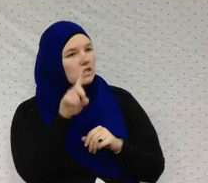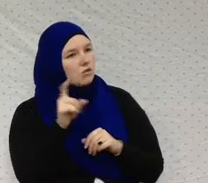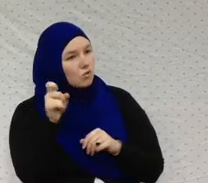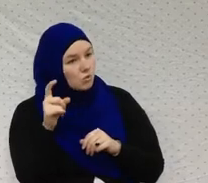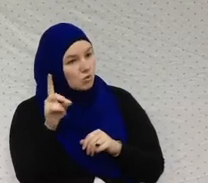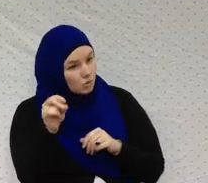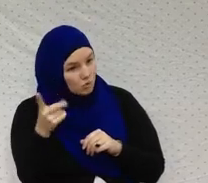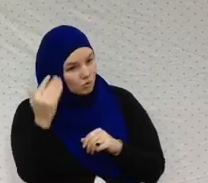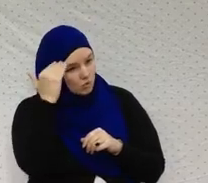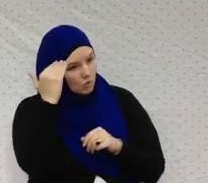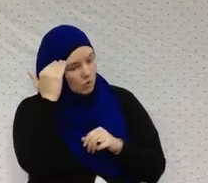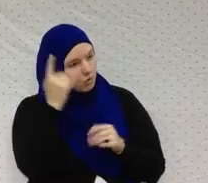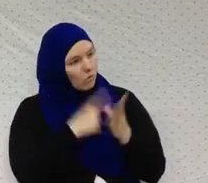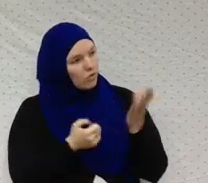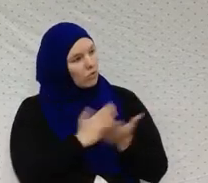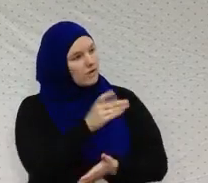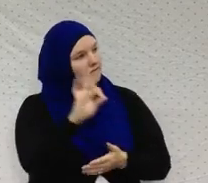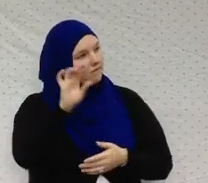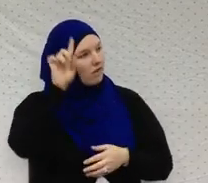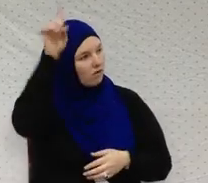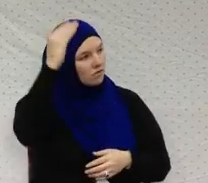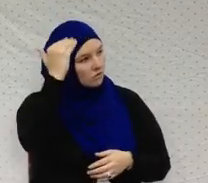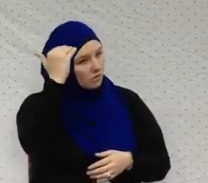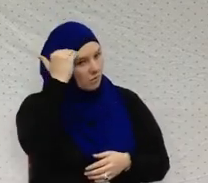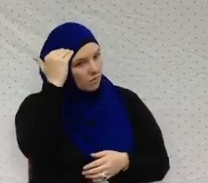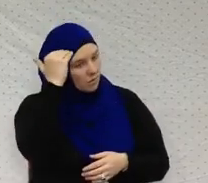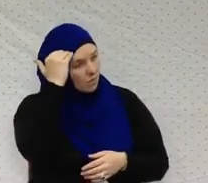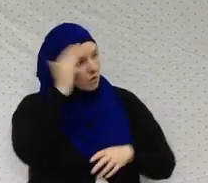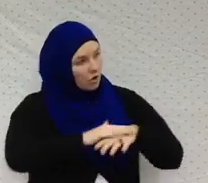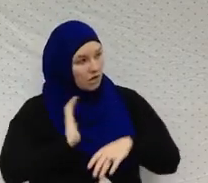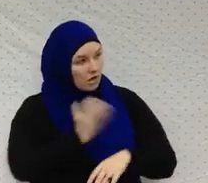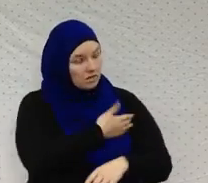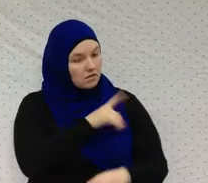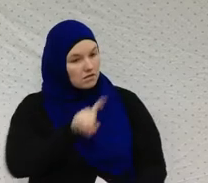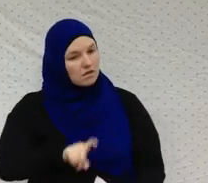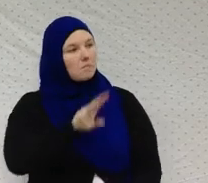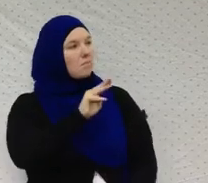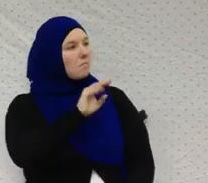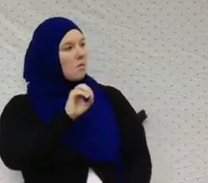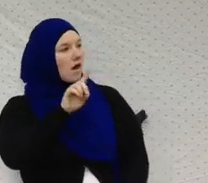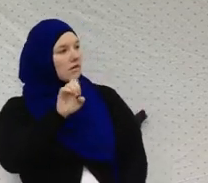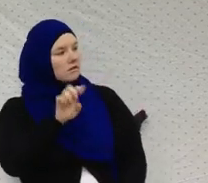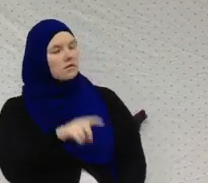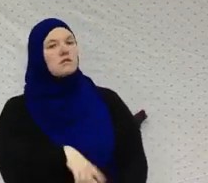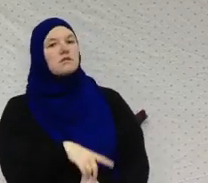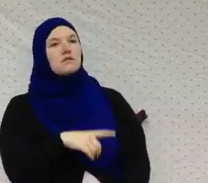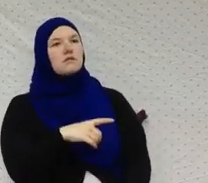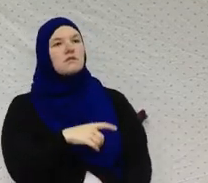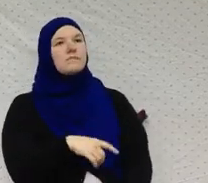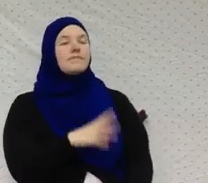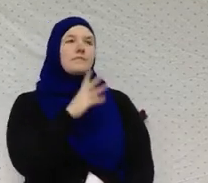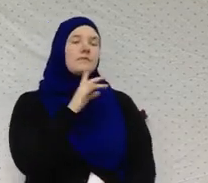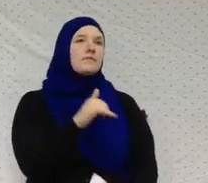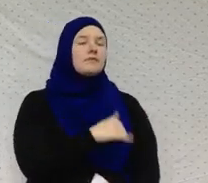Mu'adh, do you know what are the rights of Allah on one of us? And Mu'adh